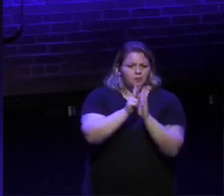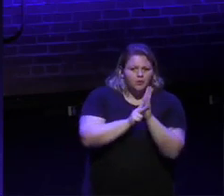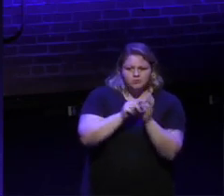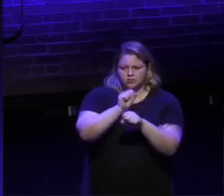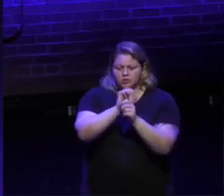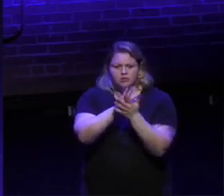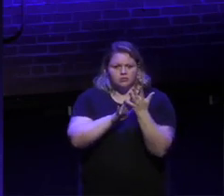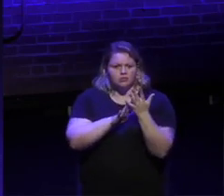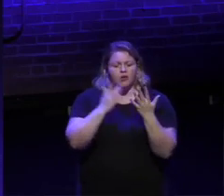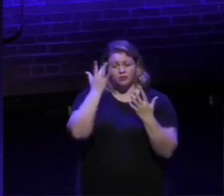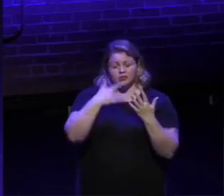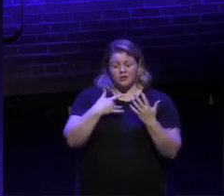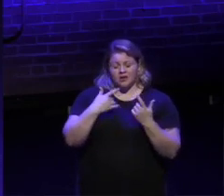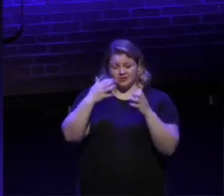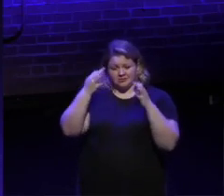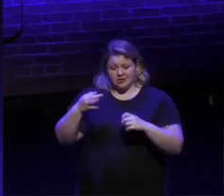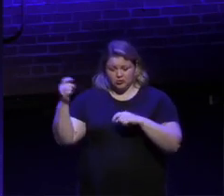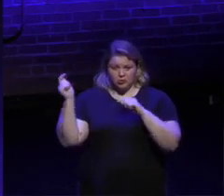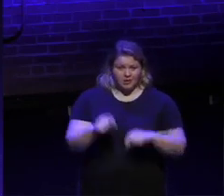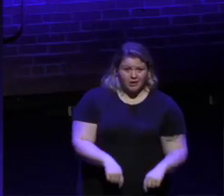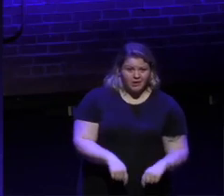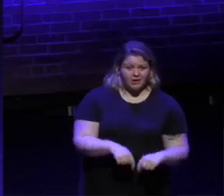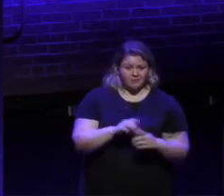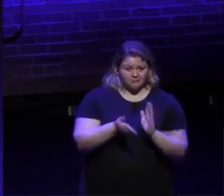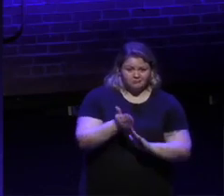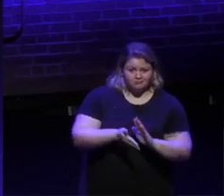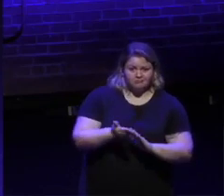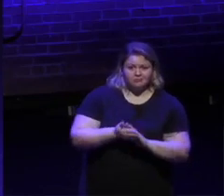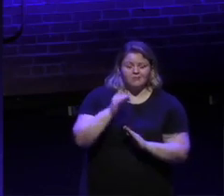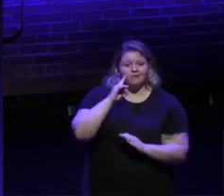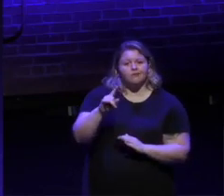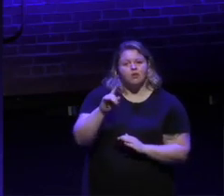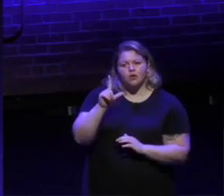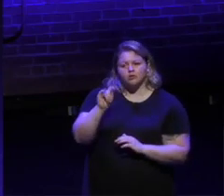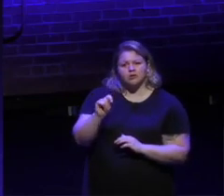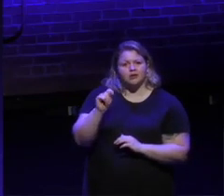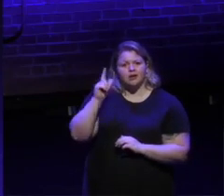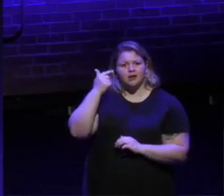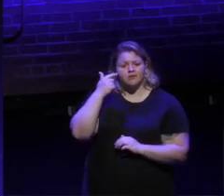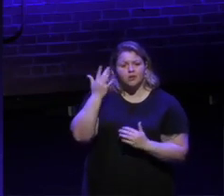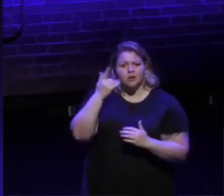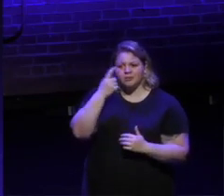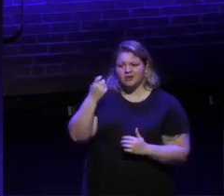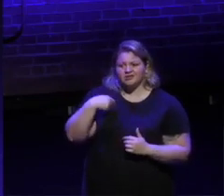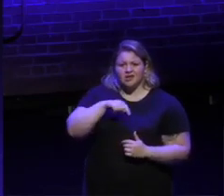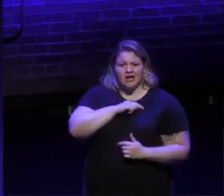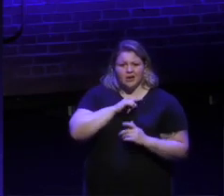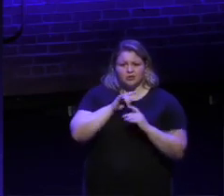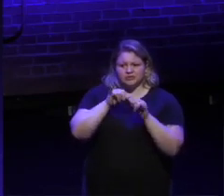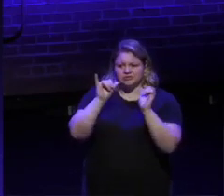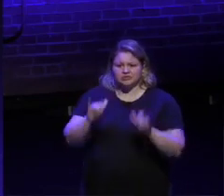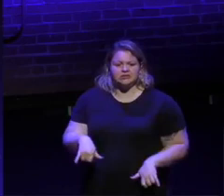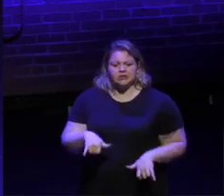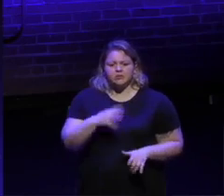race is because of the ways that our state has been leaving people behind for decades, the lack